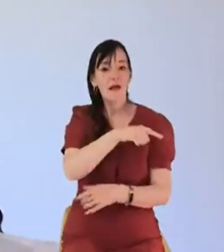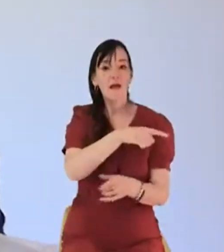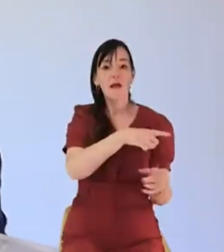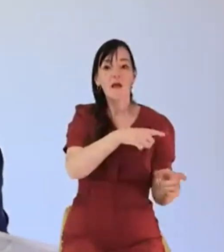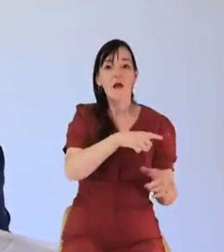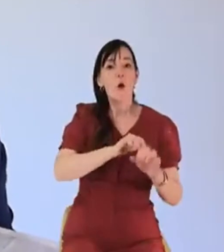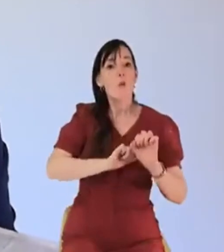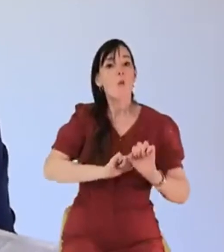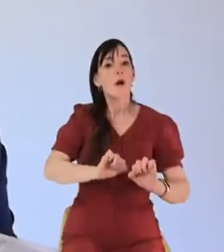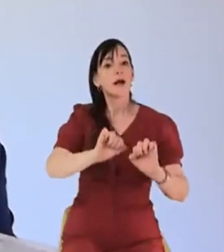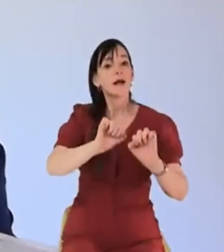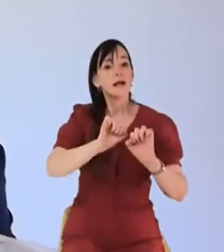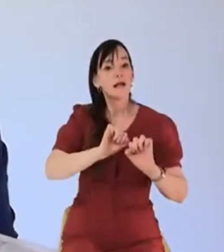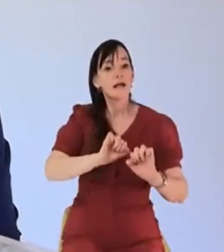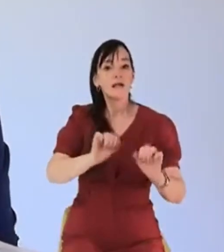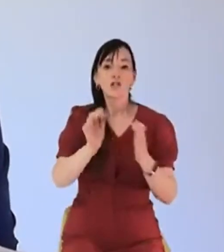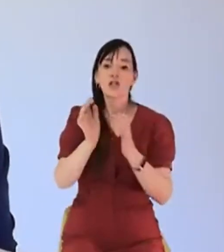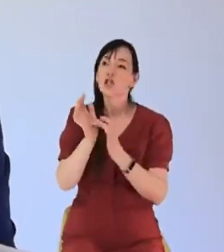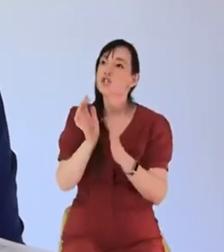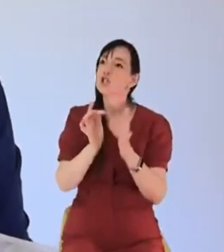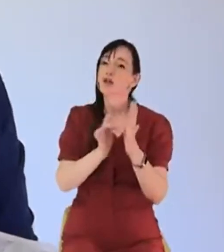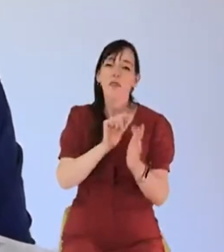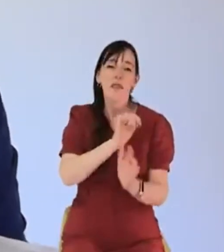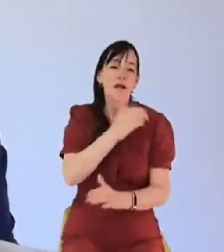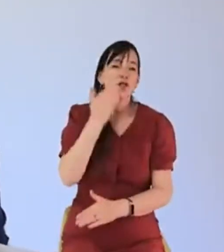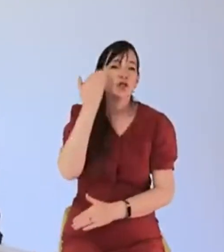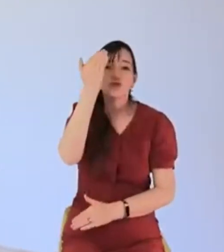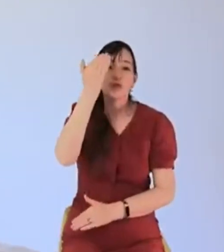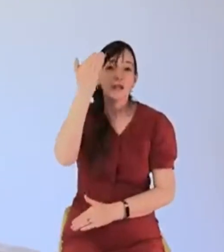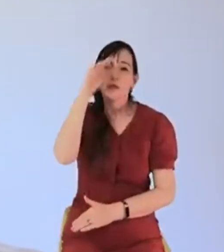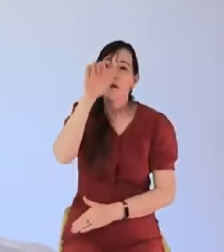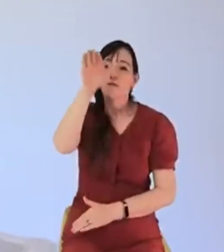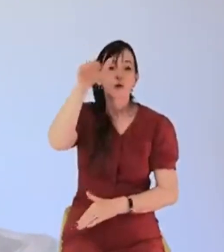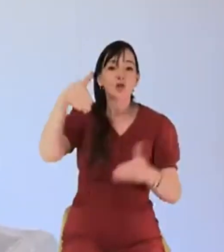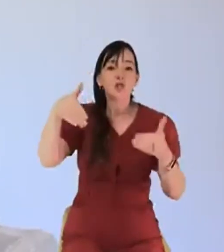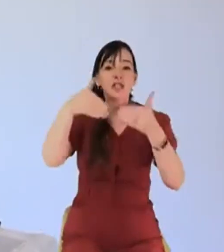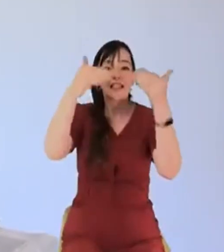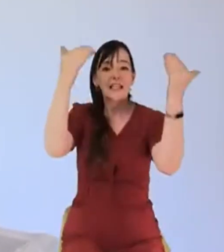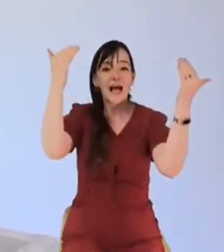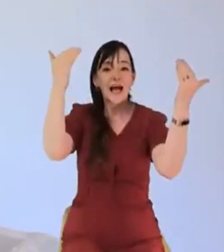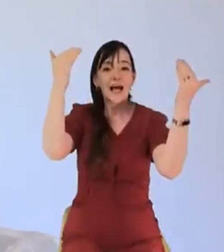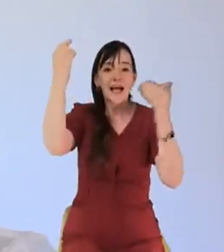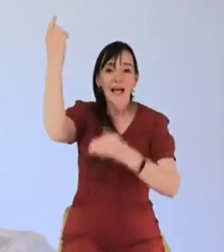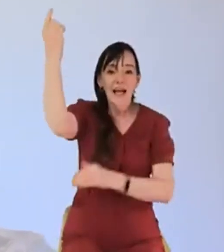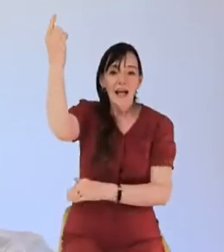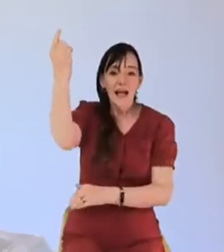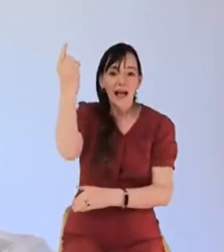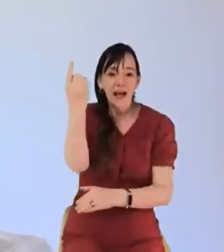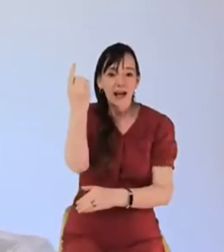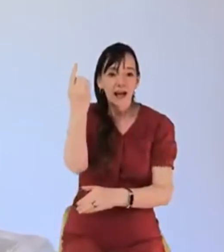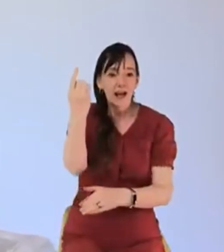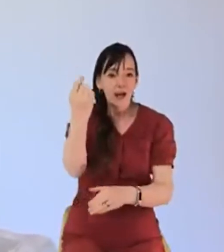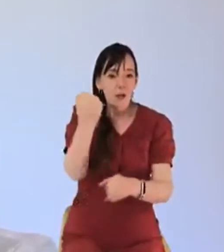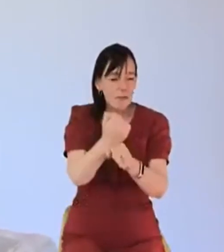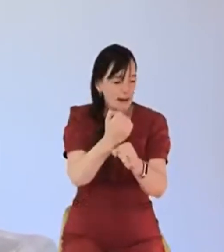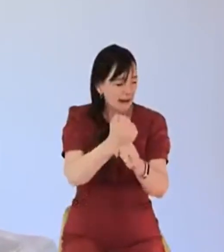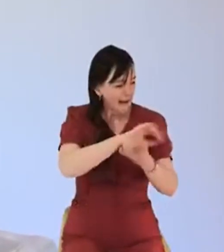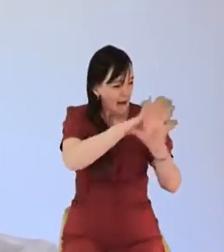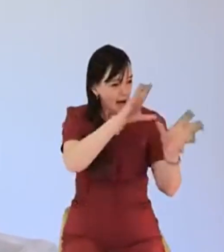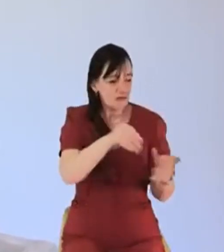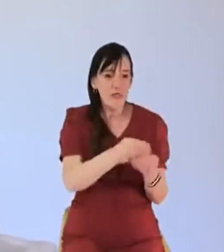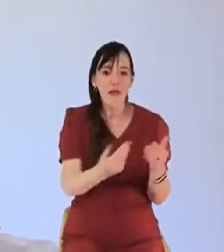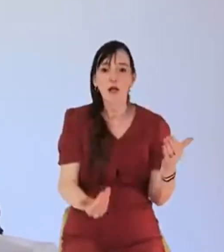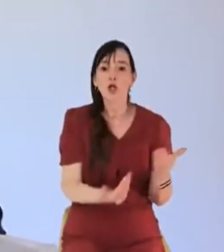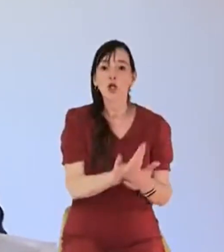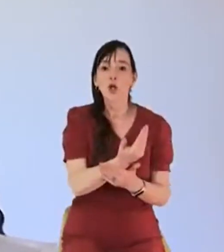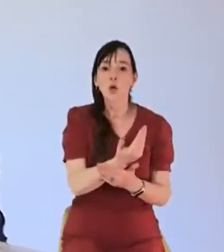for Jesus They were dreaming of the day When Jesus comes back to make all things new They were